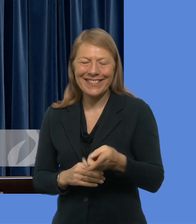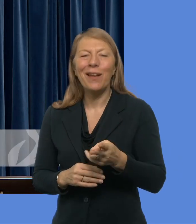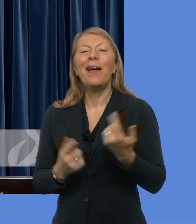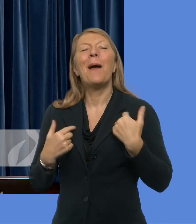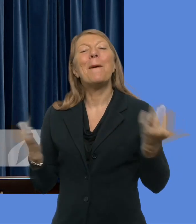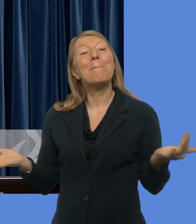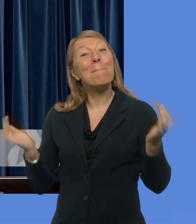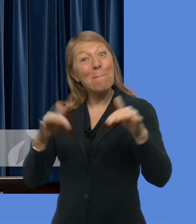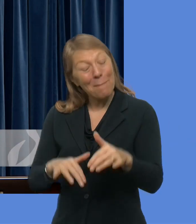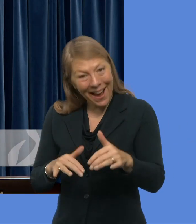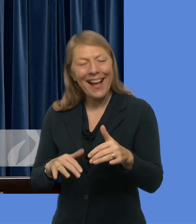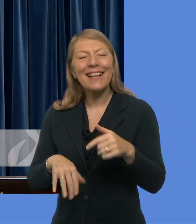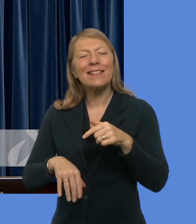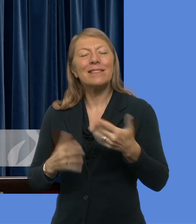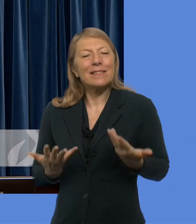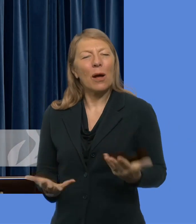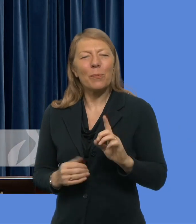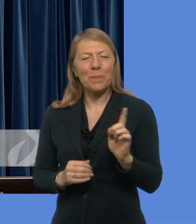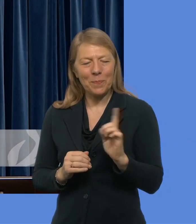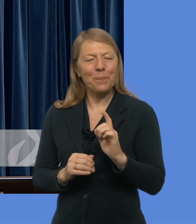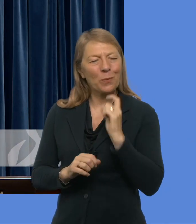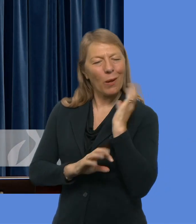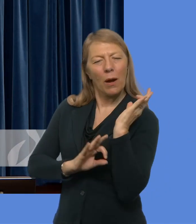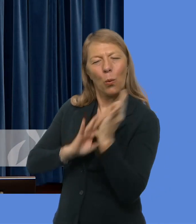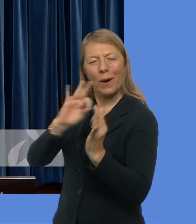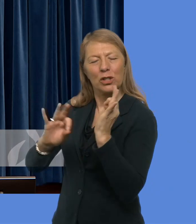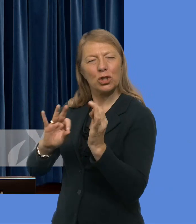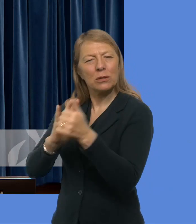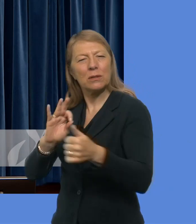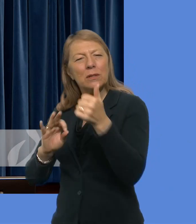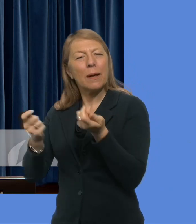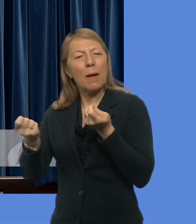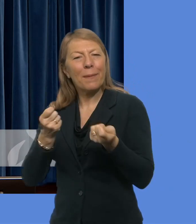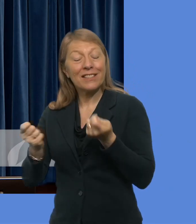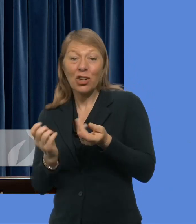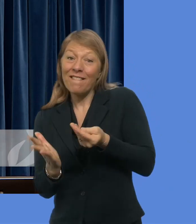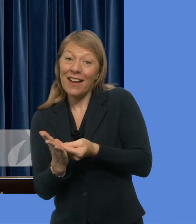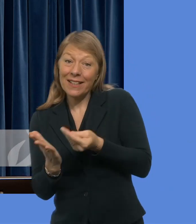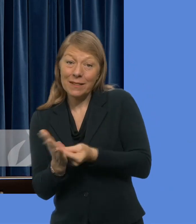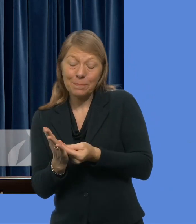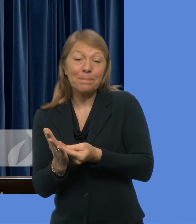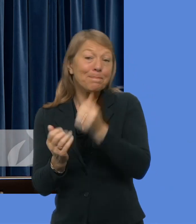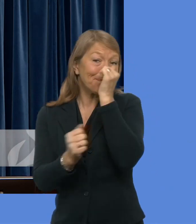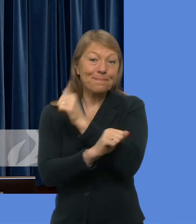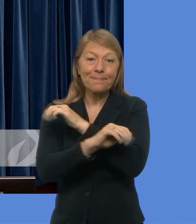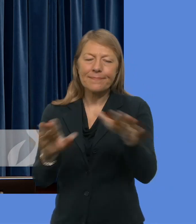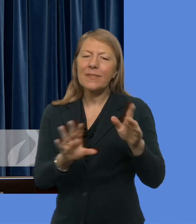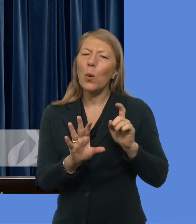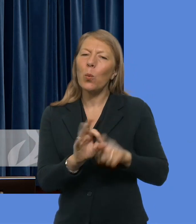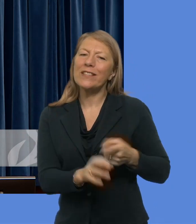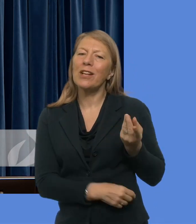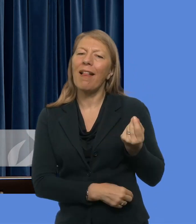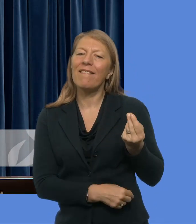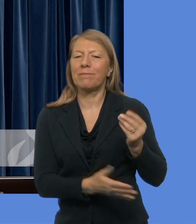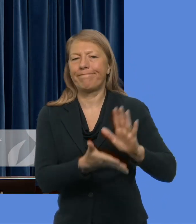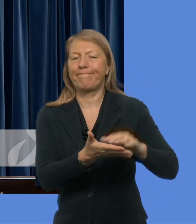It is time for questions to the Minister of Finance. Just want to let you know that question 11 has been withdrawn, and